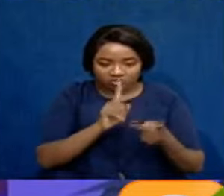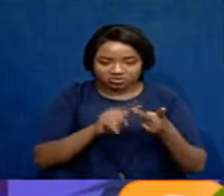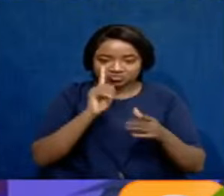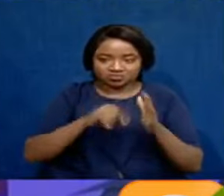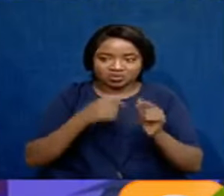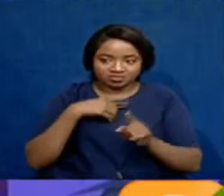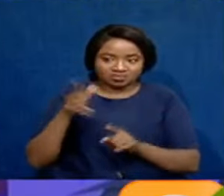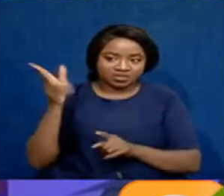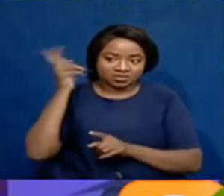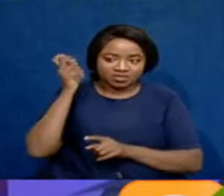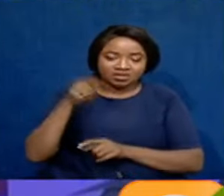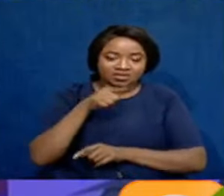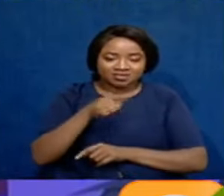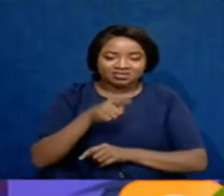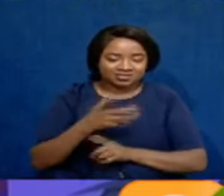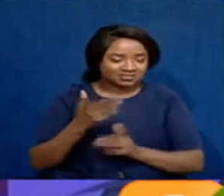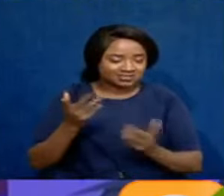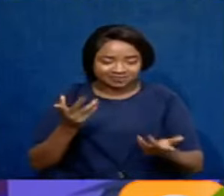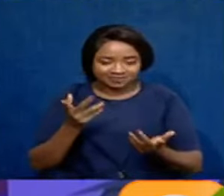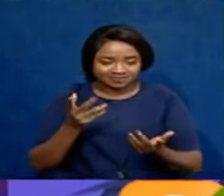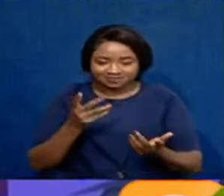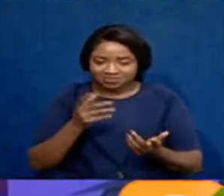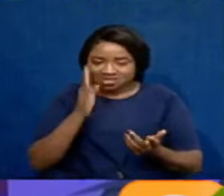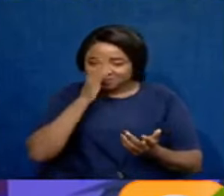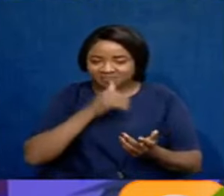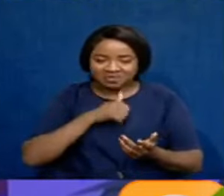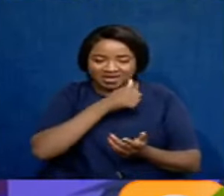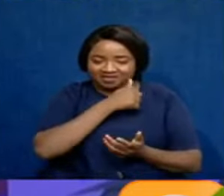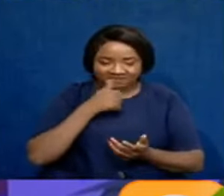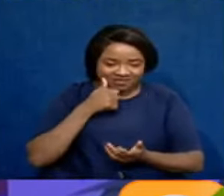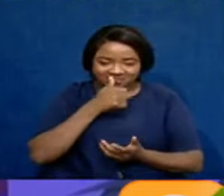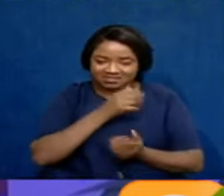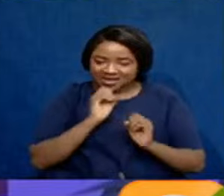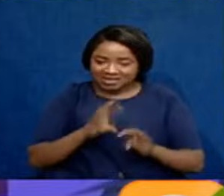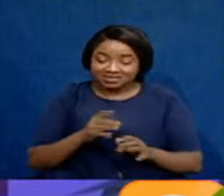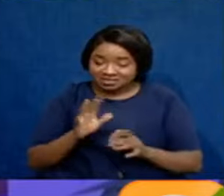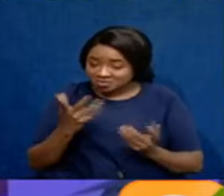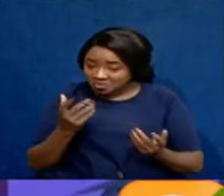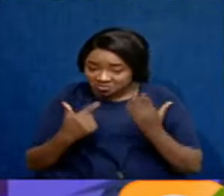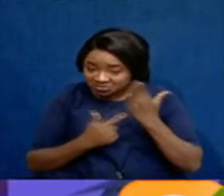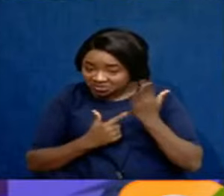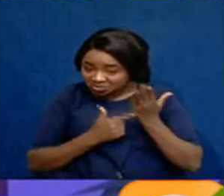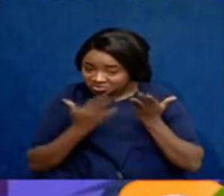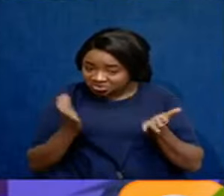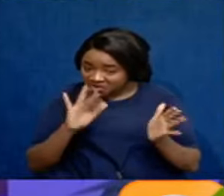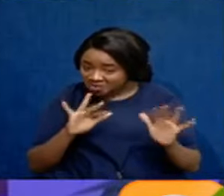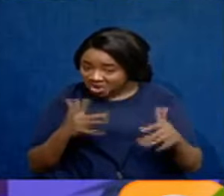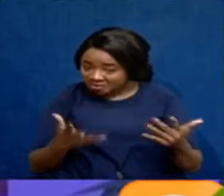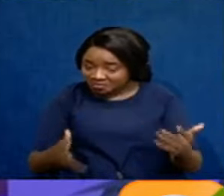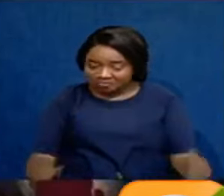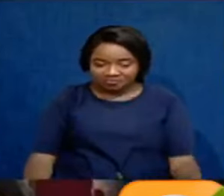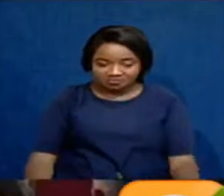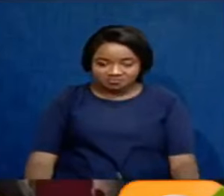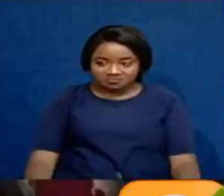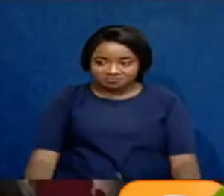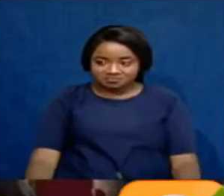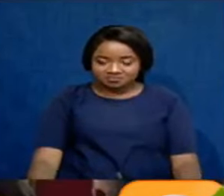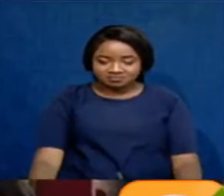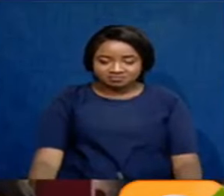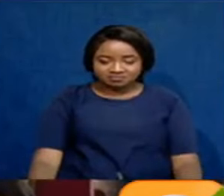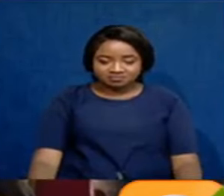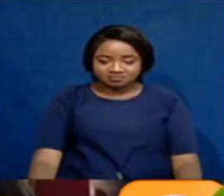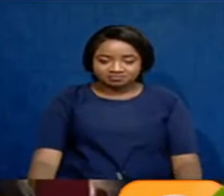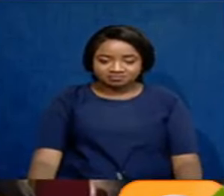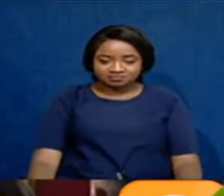invasive process, or has there been advancement in technology? Yes, so thanks so much. There